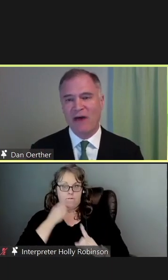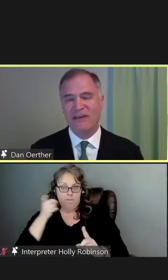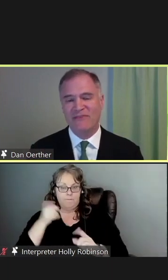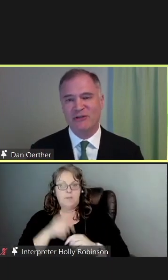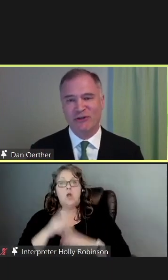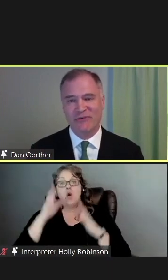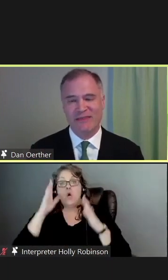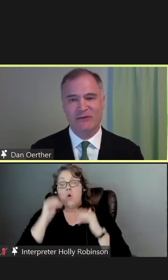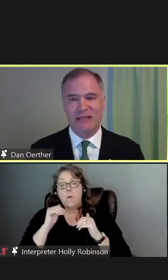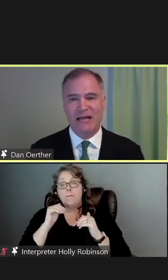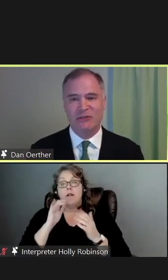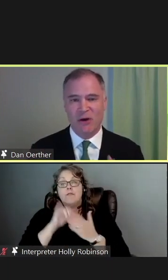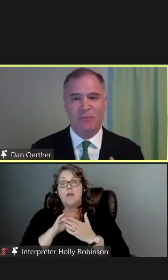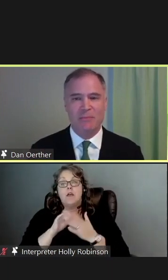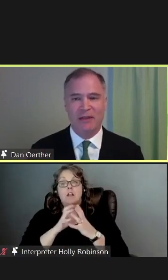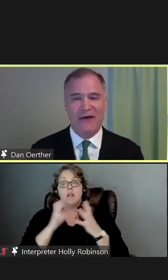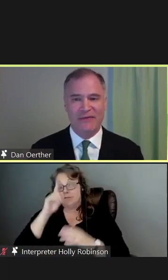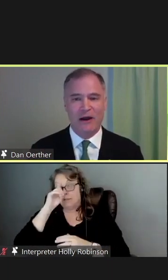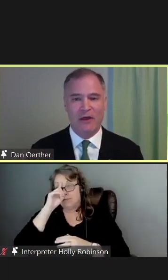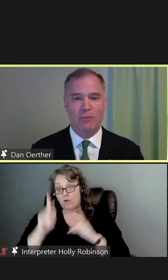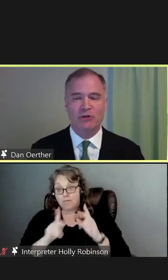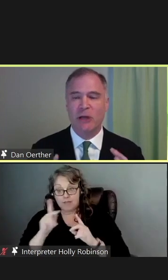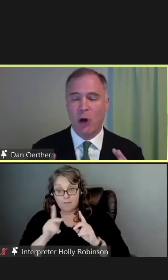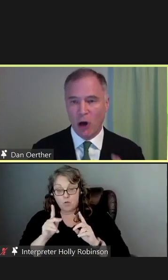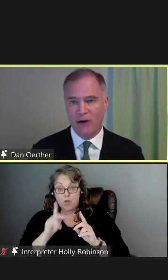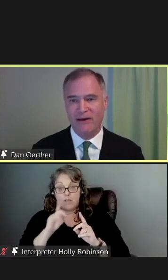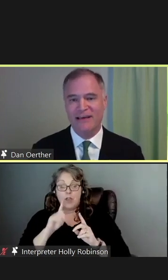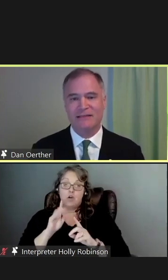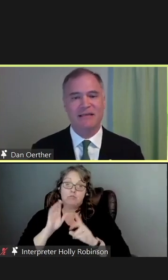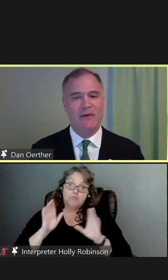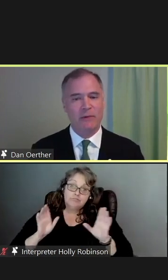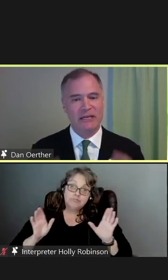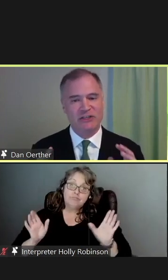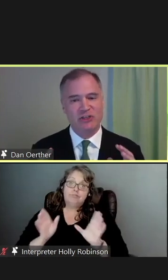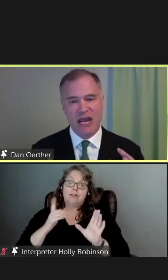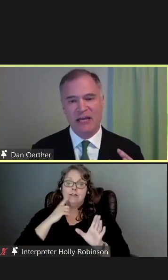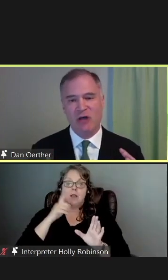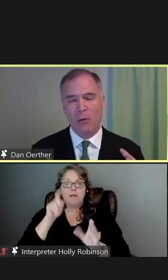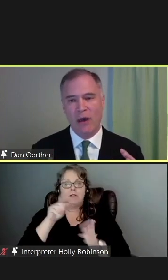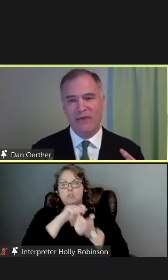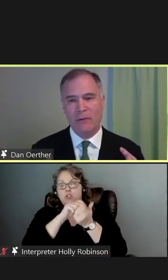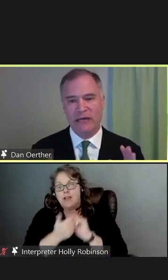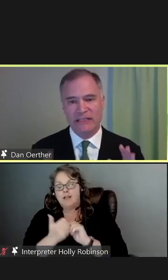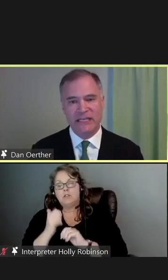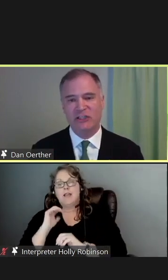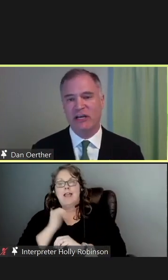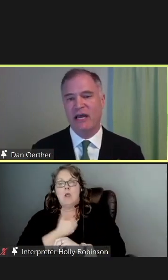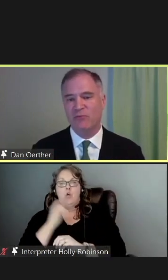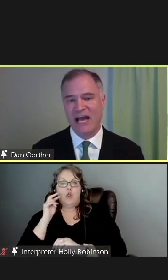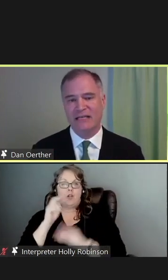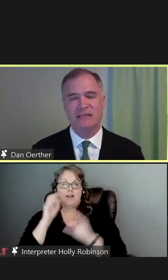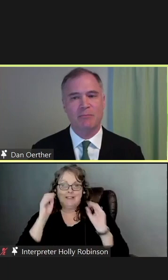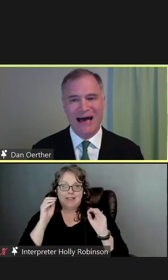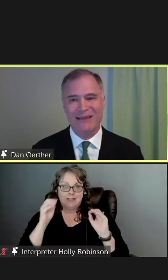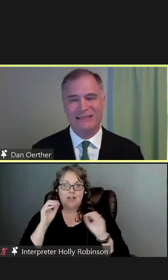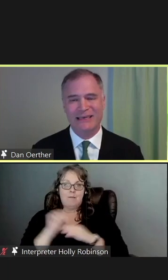I've convinced you that there's a lot of smart people out there that are pushing hard to say that we need to change our way that we look at teaching and